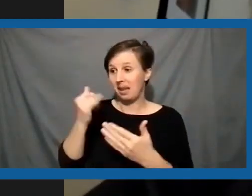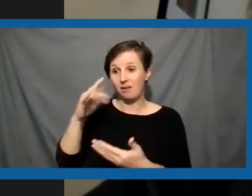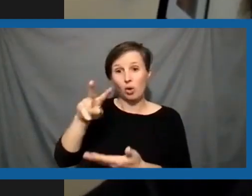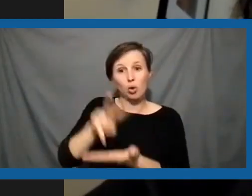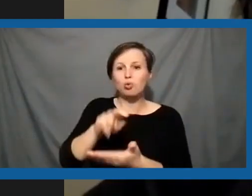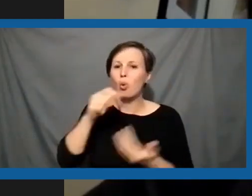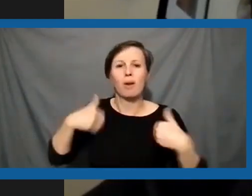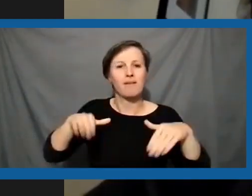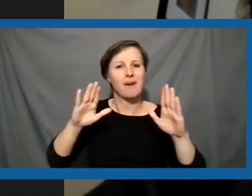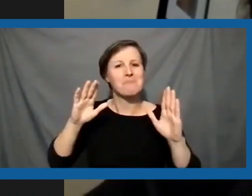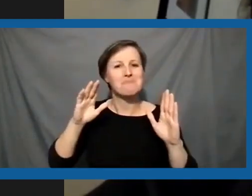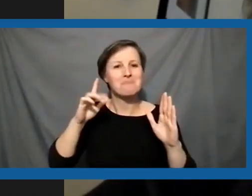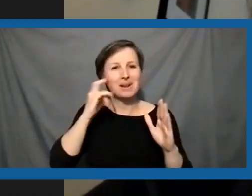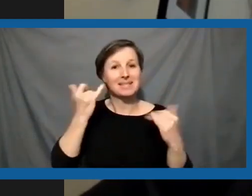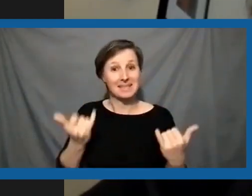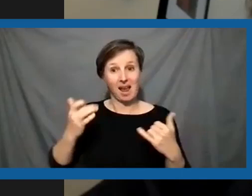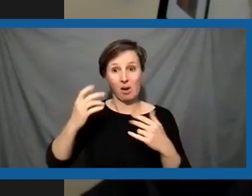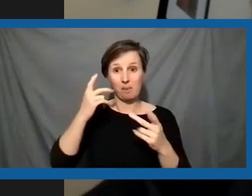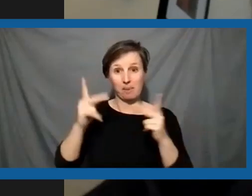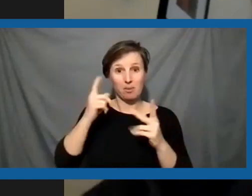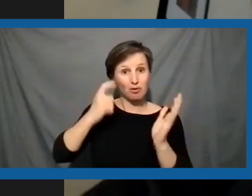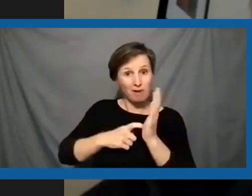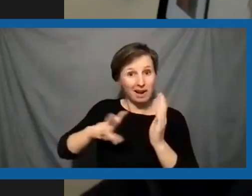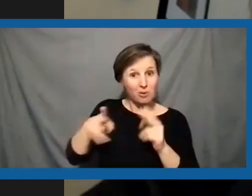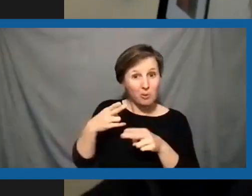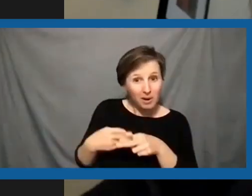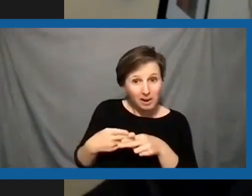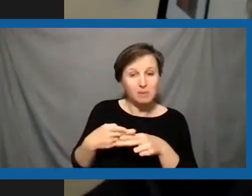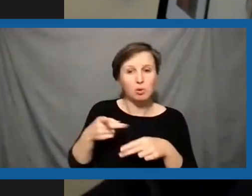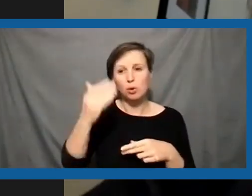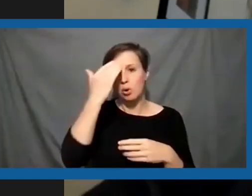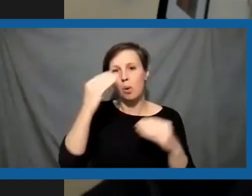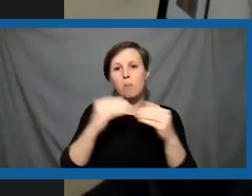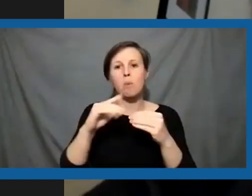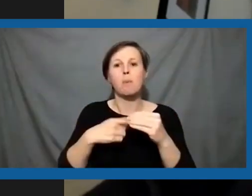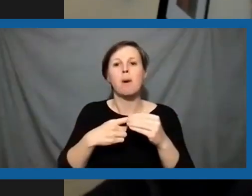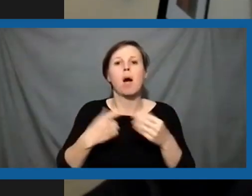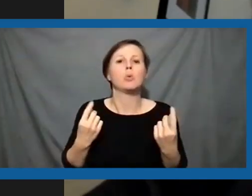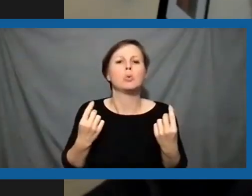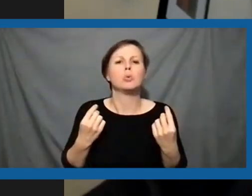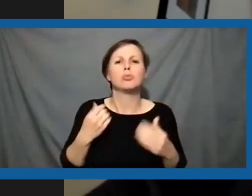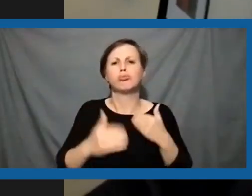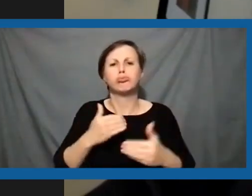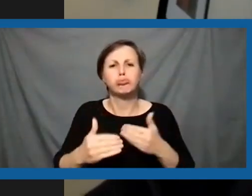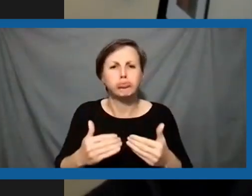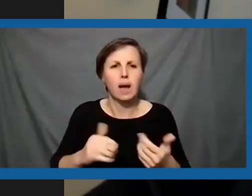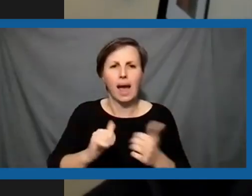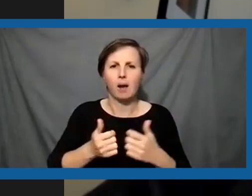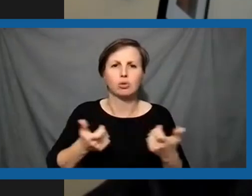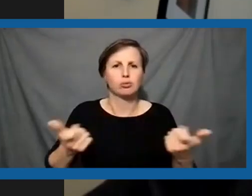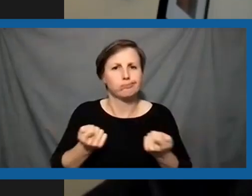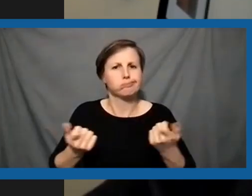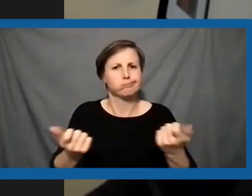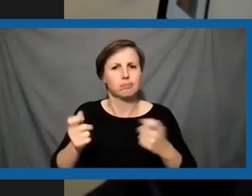up. You now have name recognition. You Mhm. now know more about the process of turning out votes,